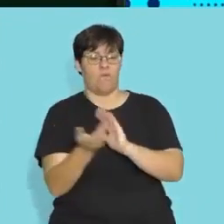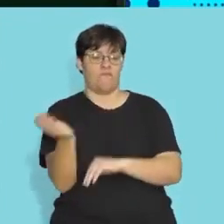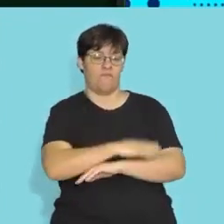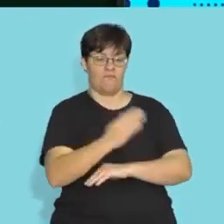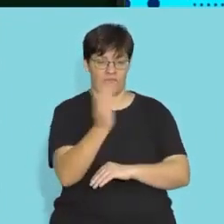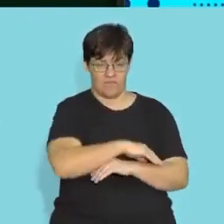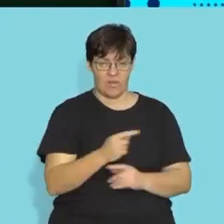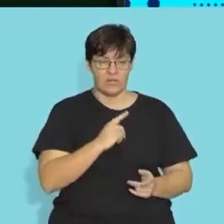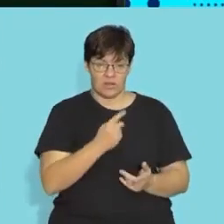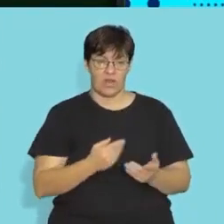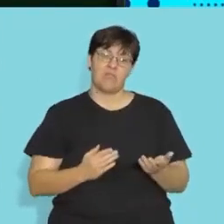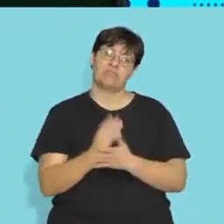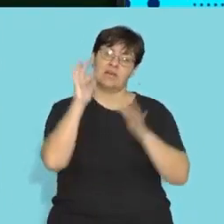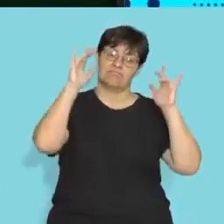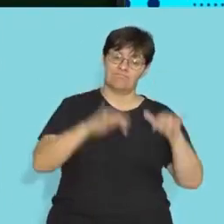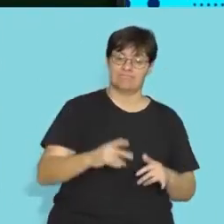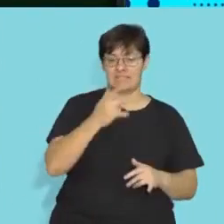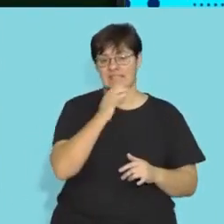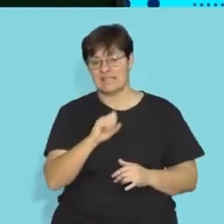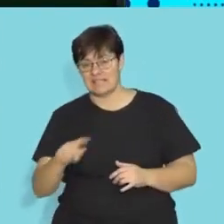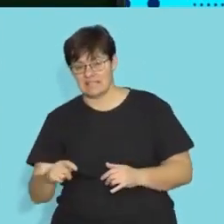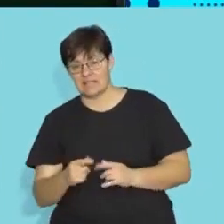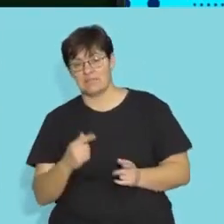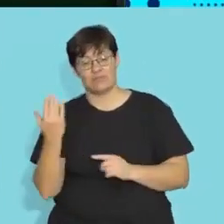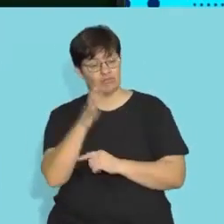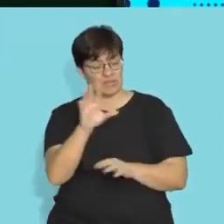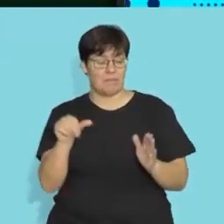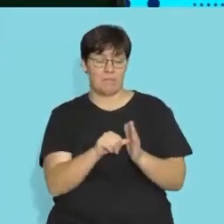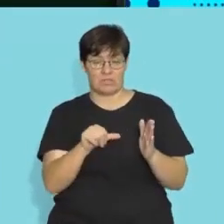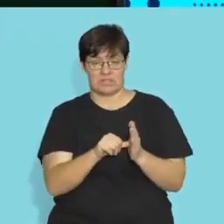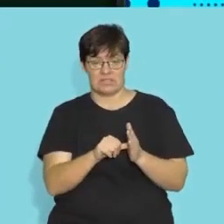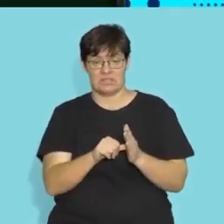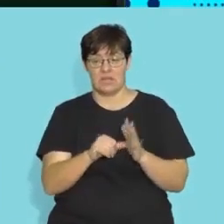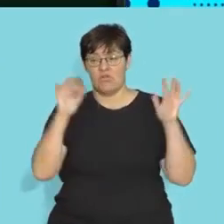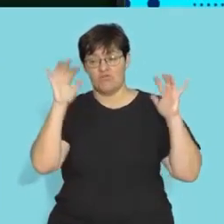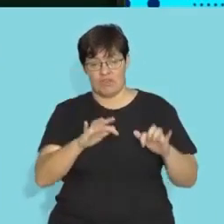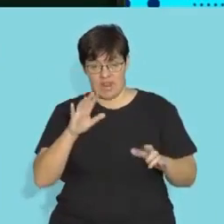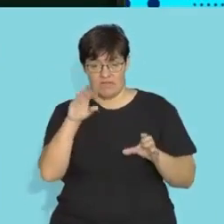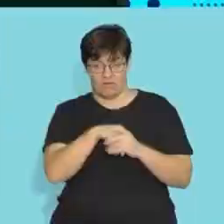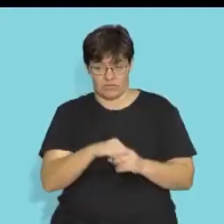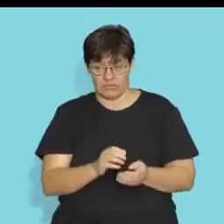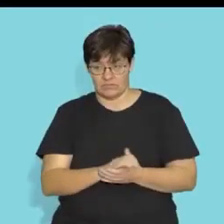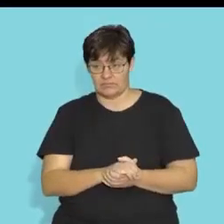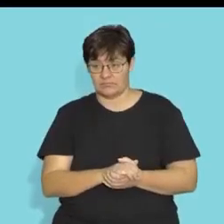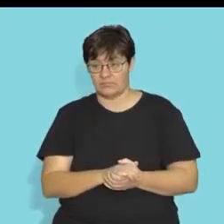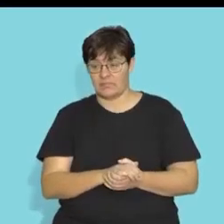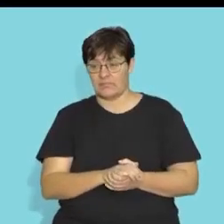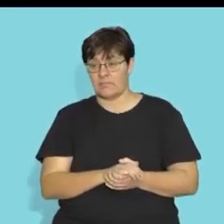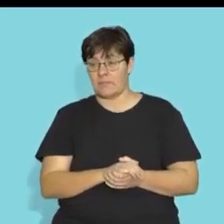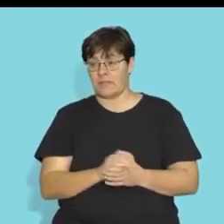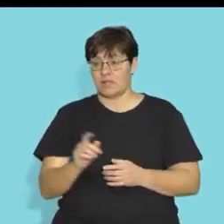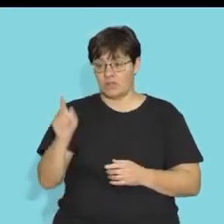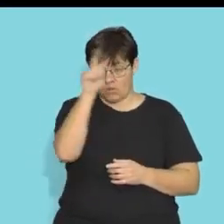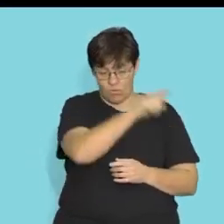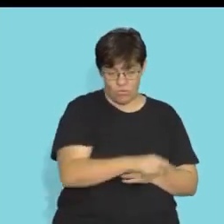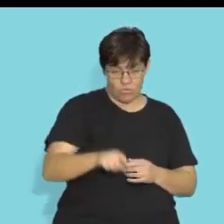to the precipitation of rain, snow, and sleet. So trees play an important part of our rainfall as